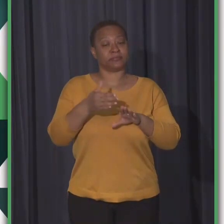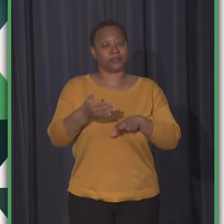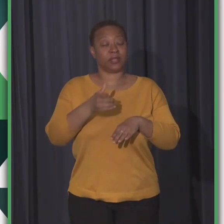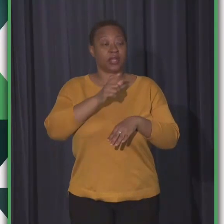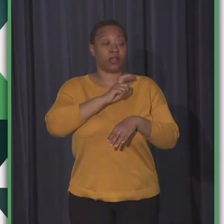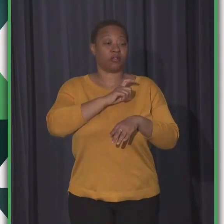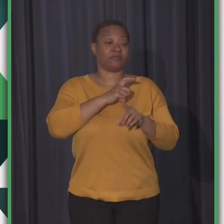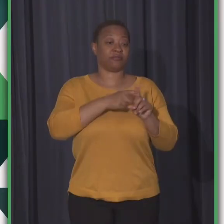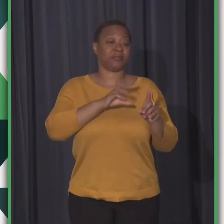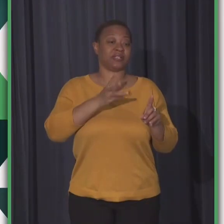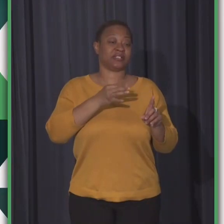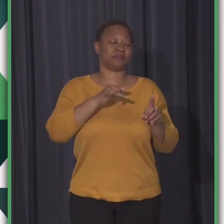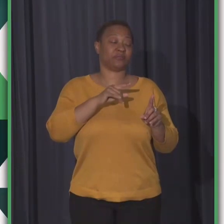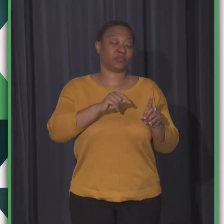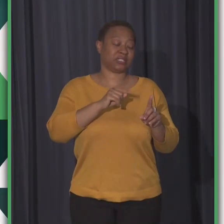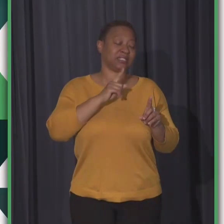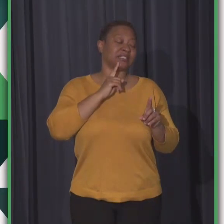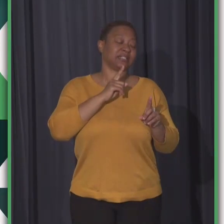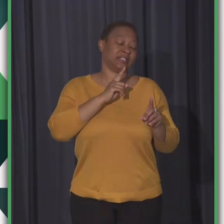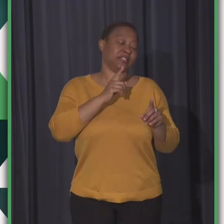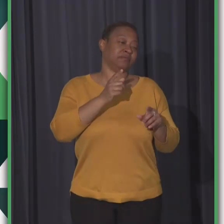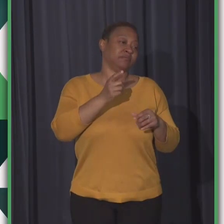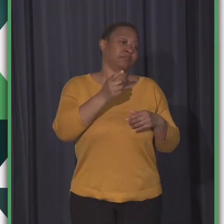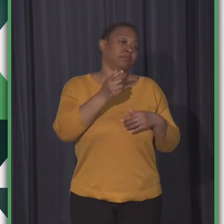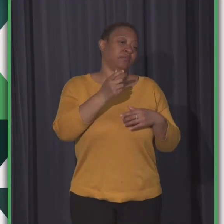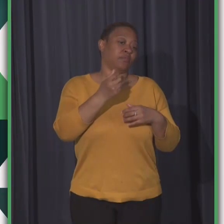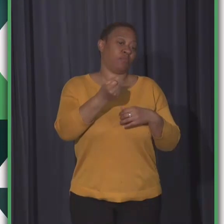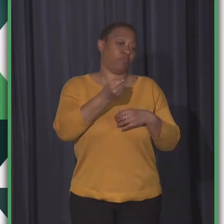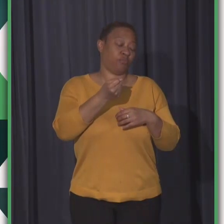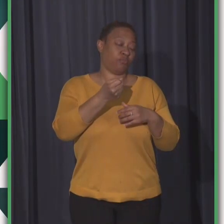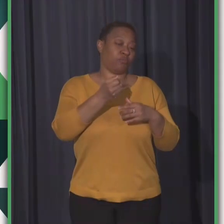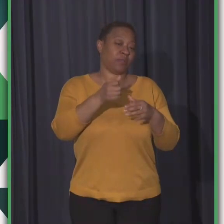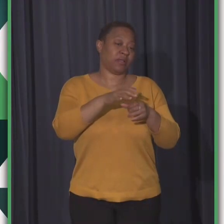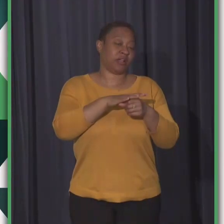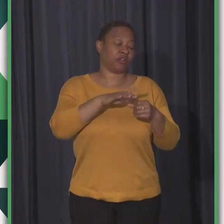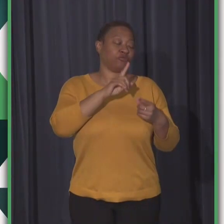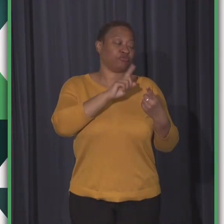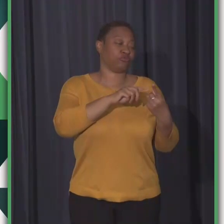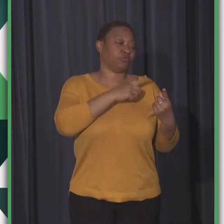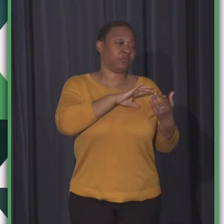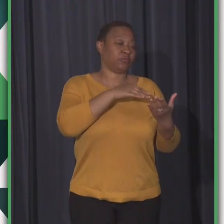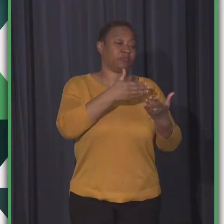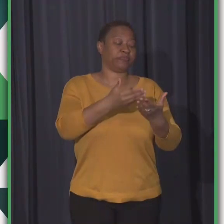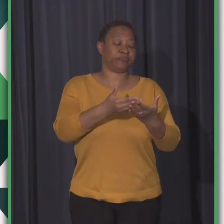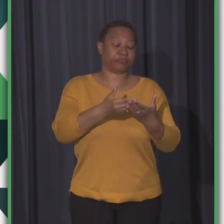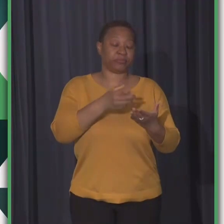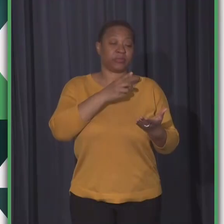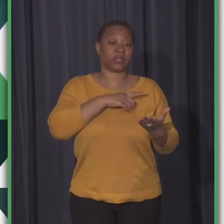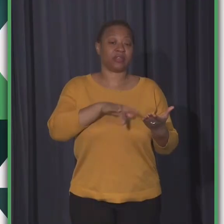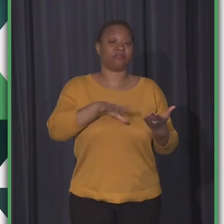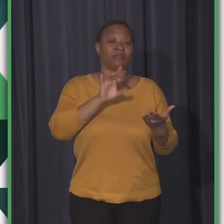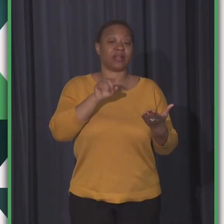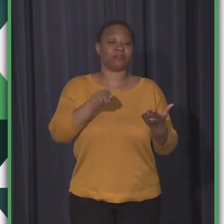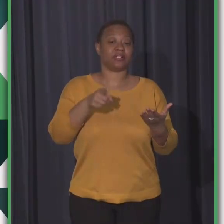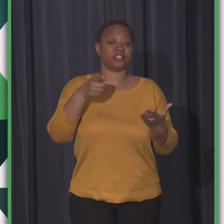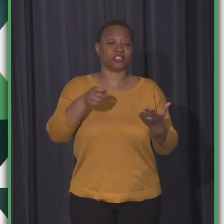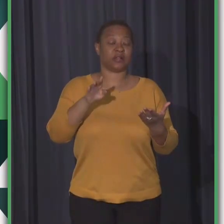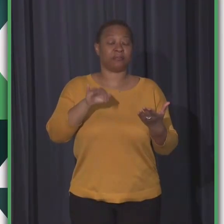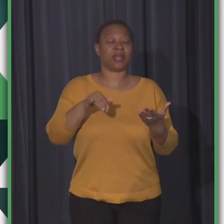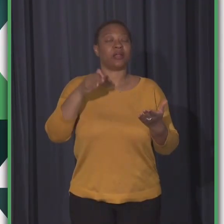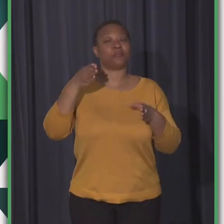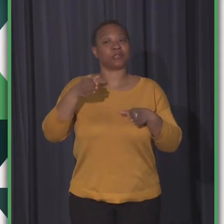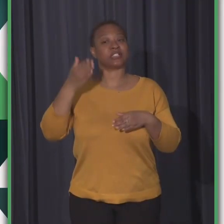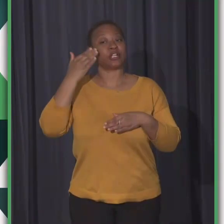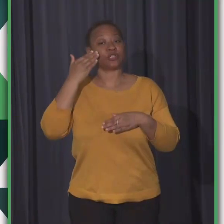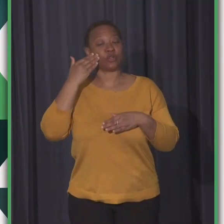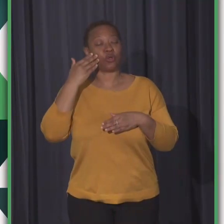from the 6th Precinct held the scene, and detectives from the homicide unit were notified. Detectives later determined that the victim was shot by a known